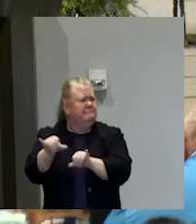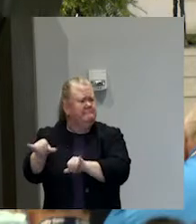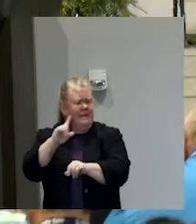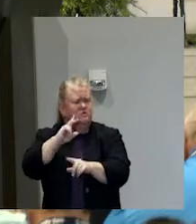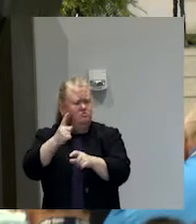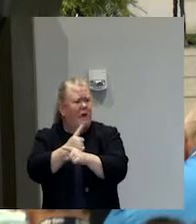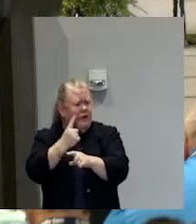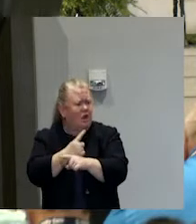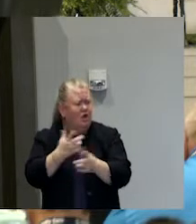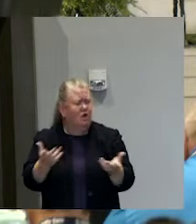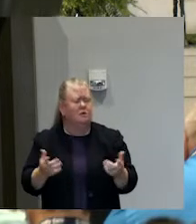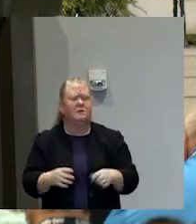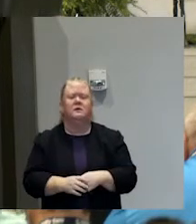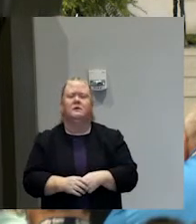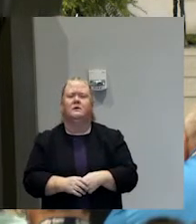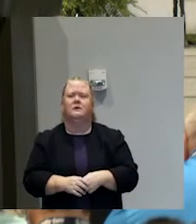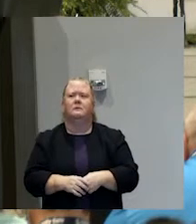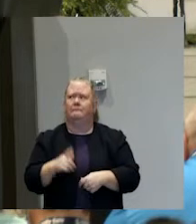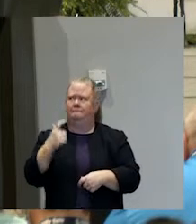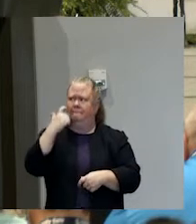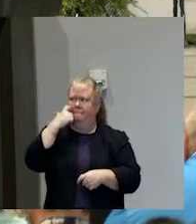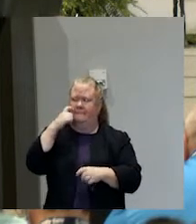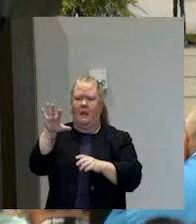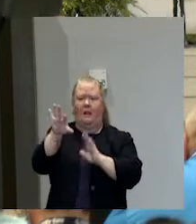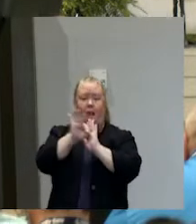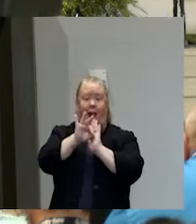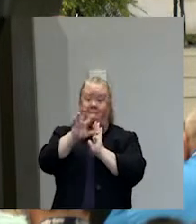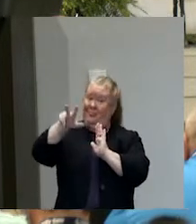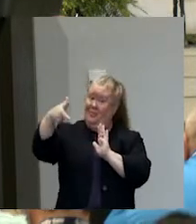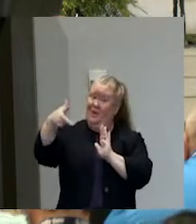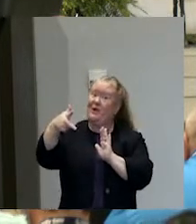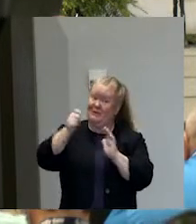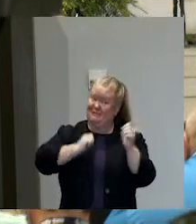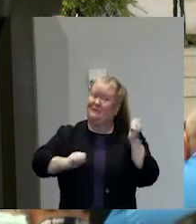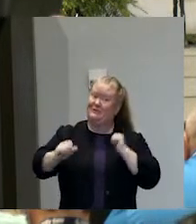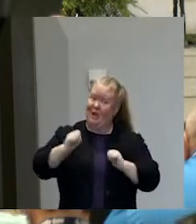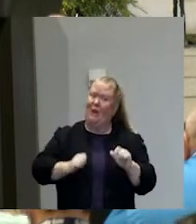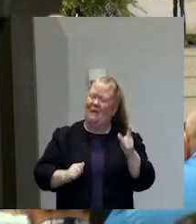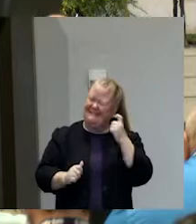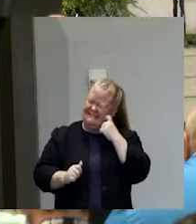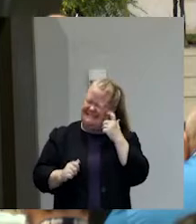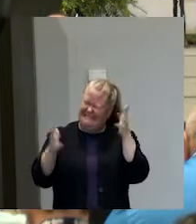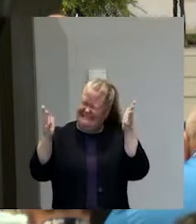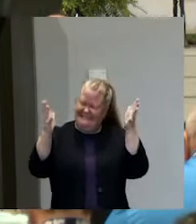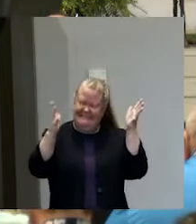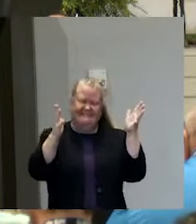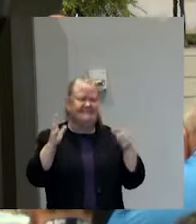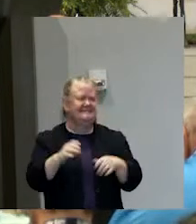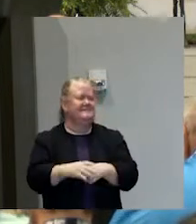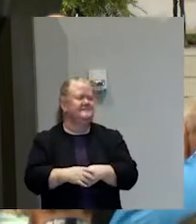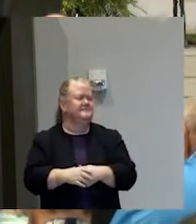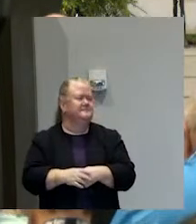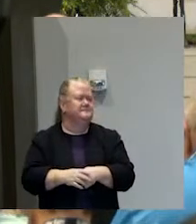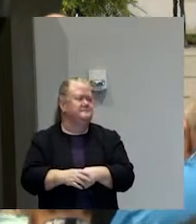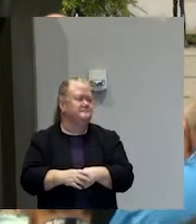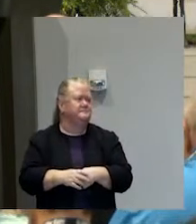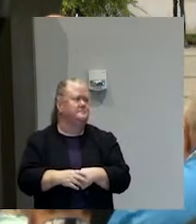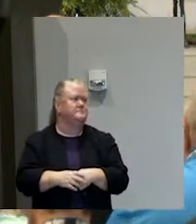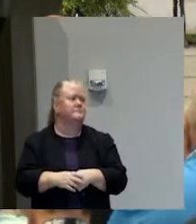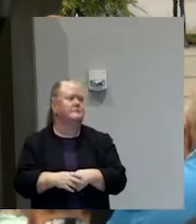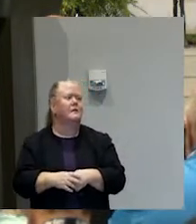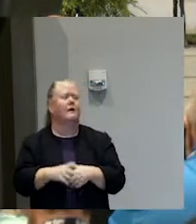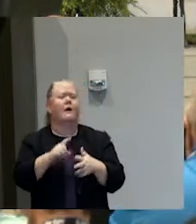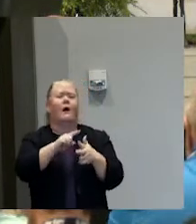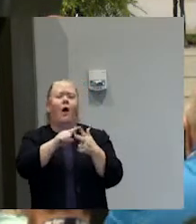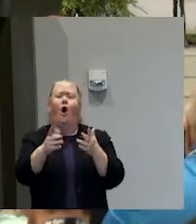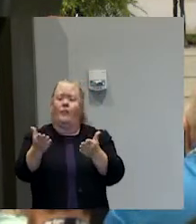I just got actually my 3rd, and for something, but I say that they offered me the